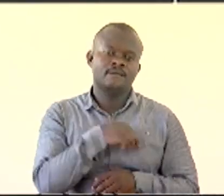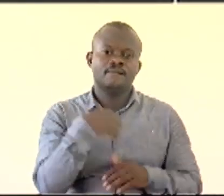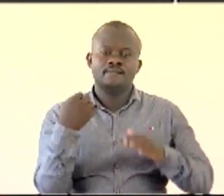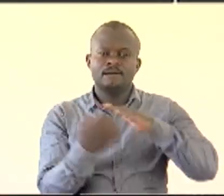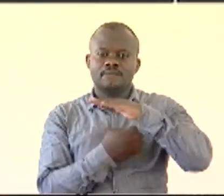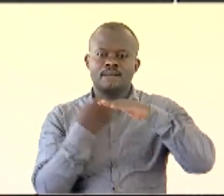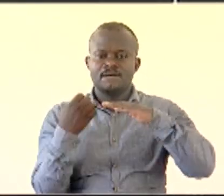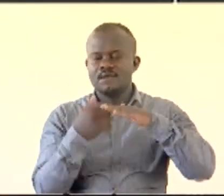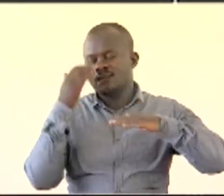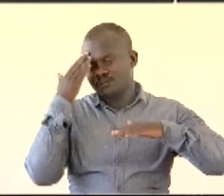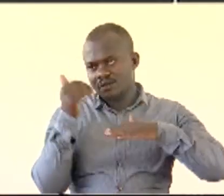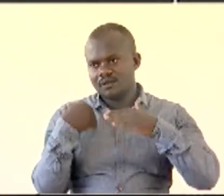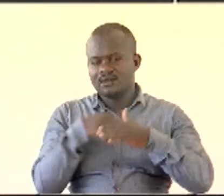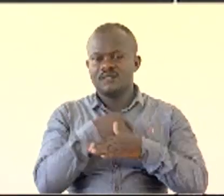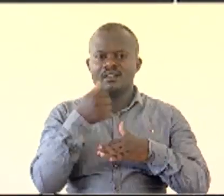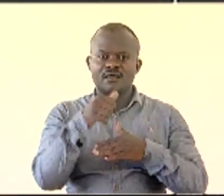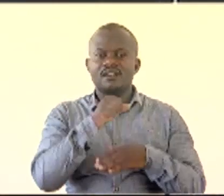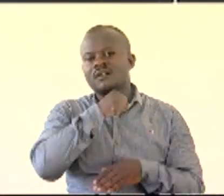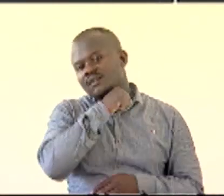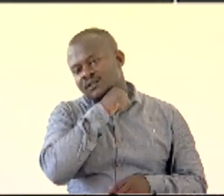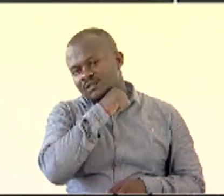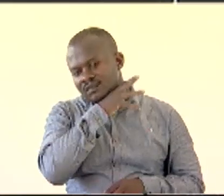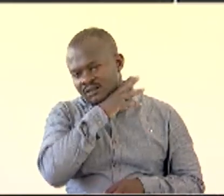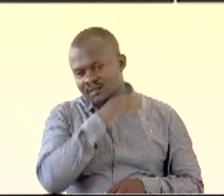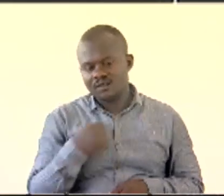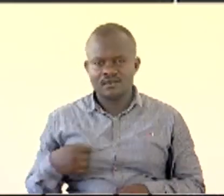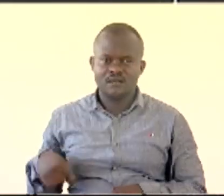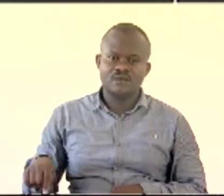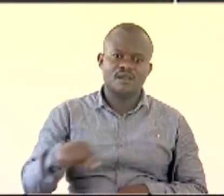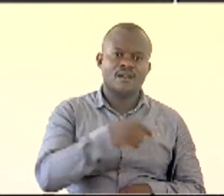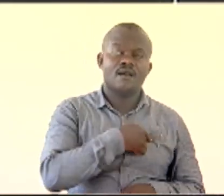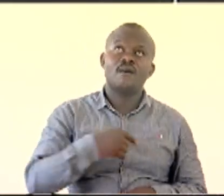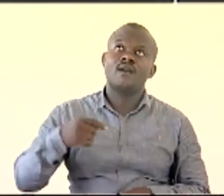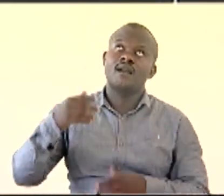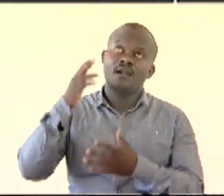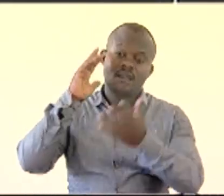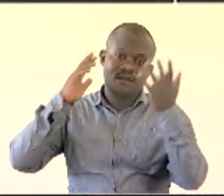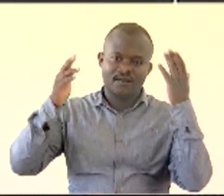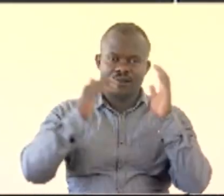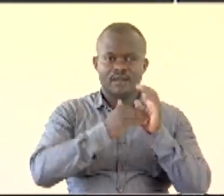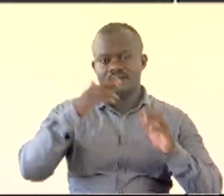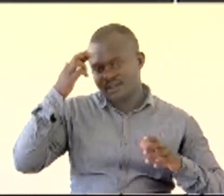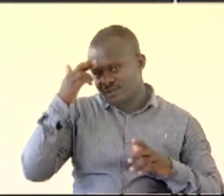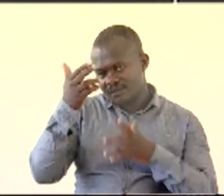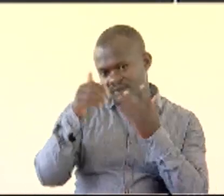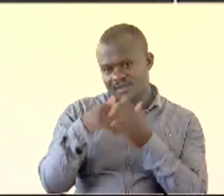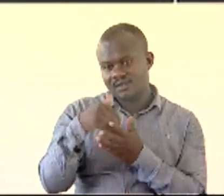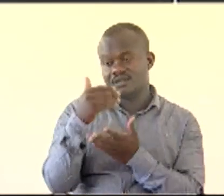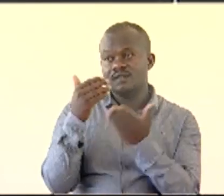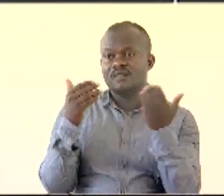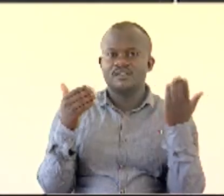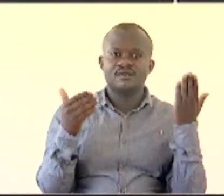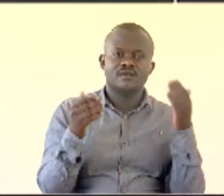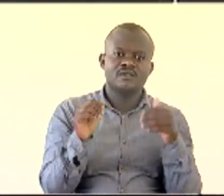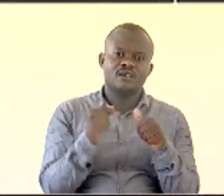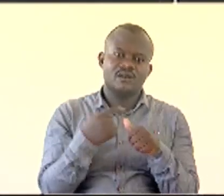environment because they contaminate our air. And remember, this air is the one we